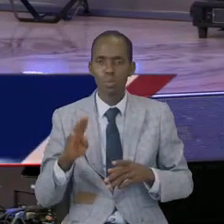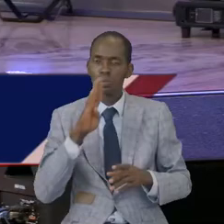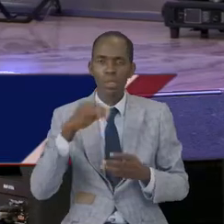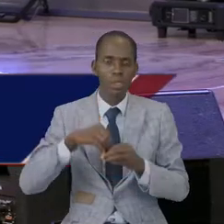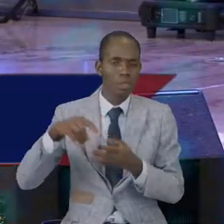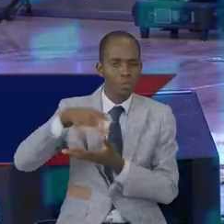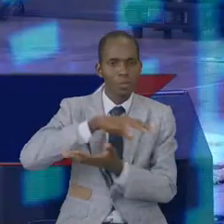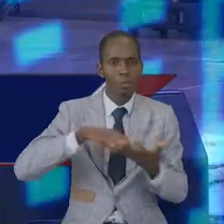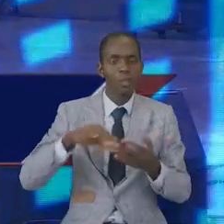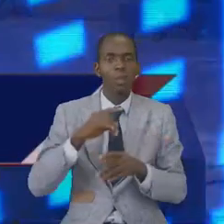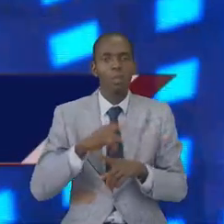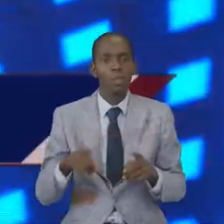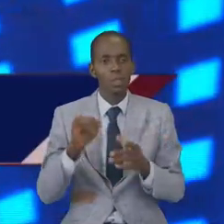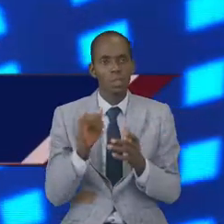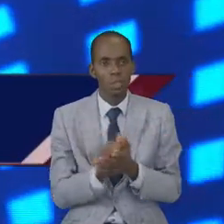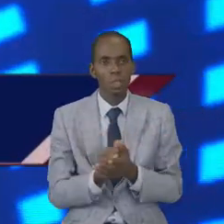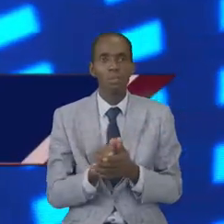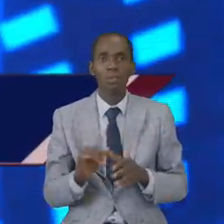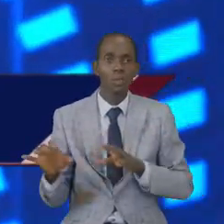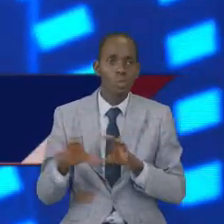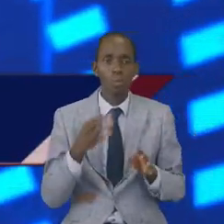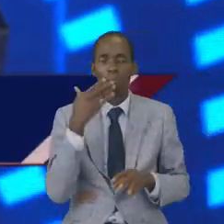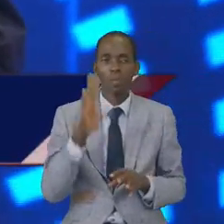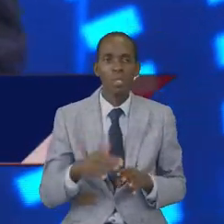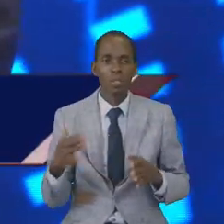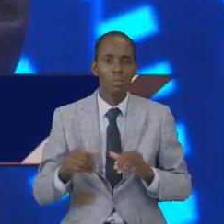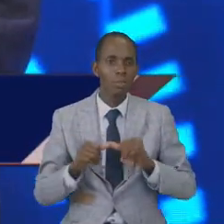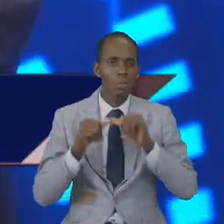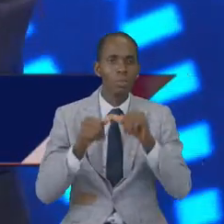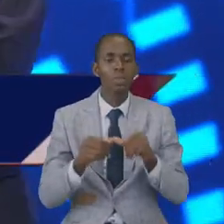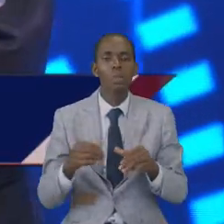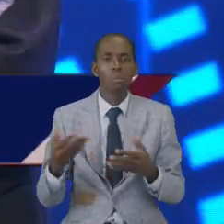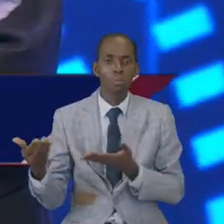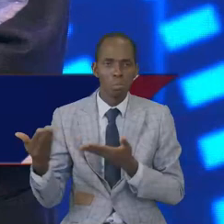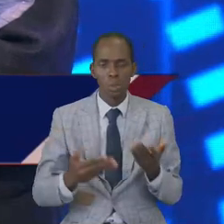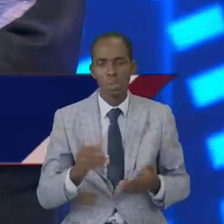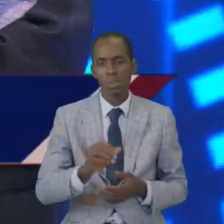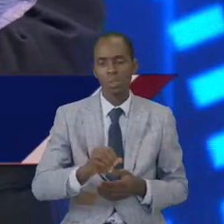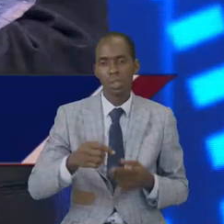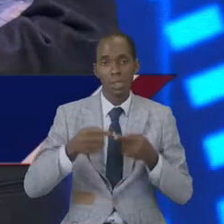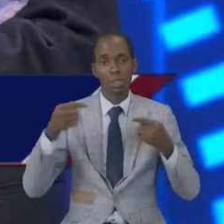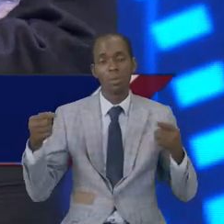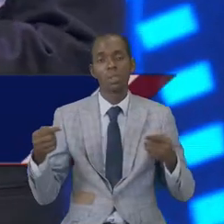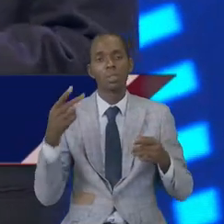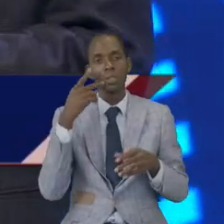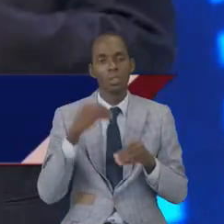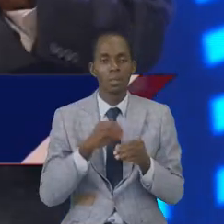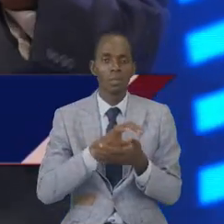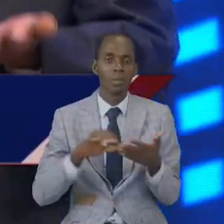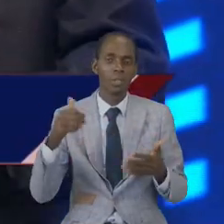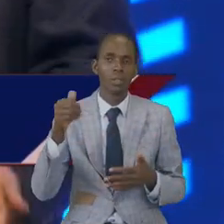deviseth mischief continually. He soweth discord. Look at verse 16. In